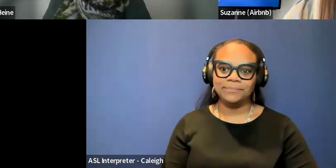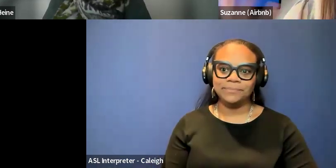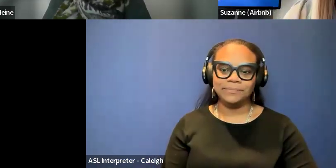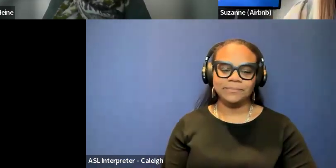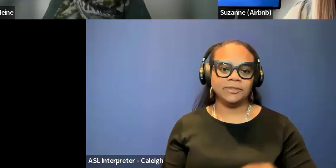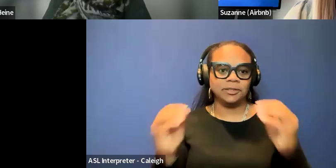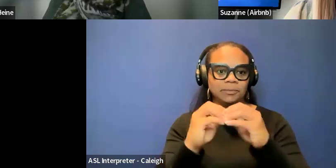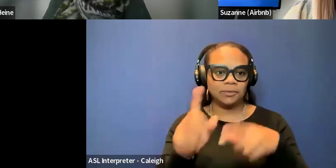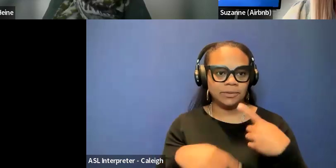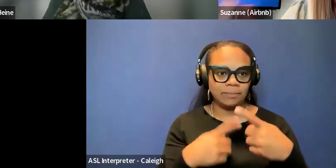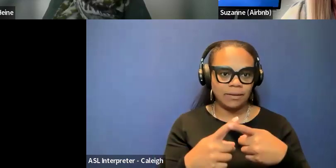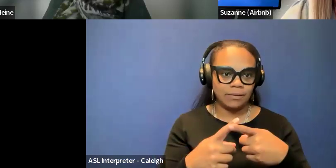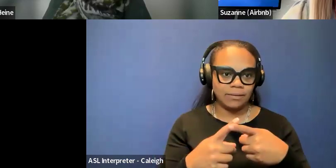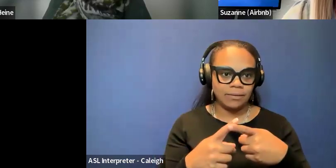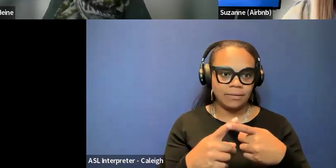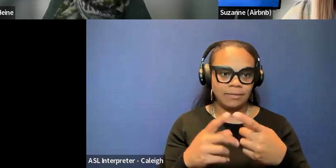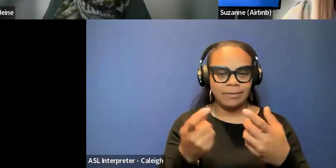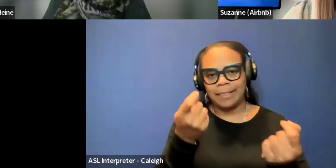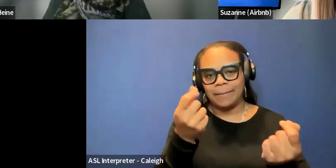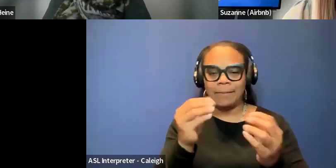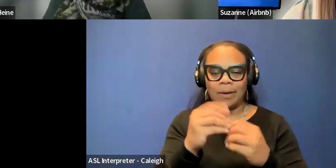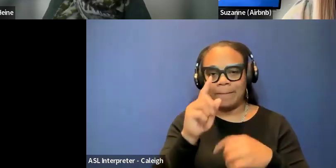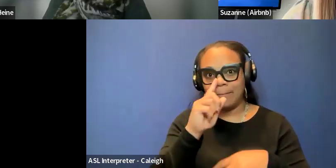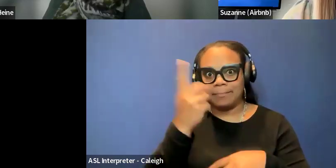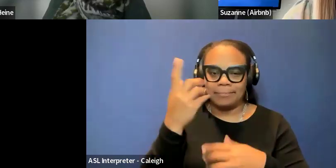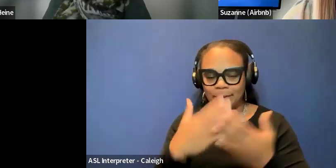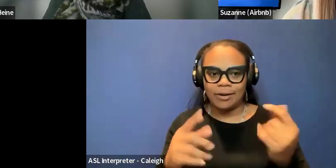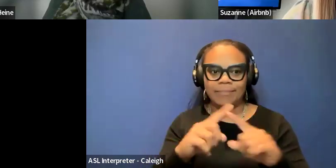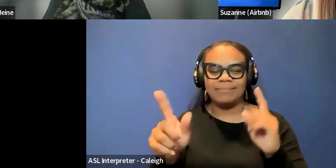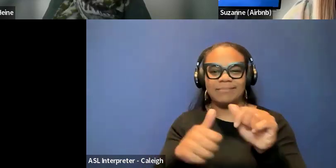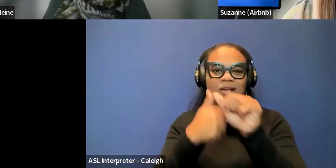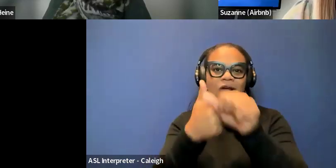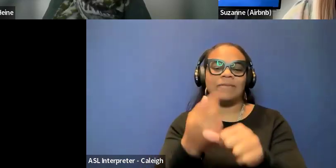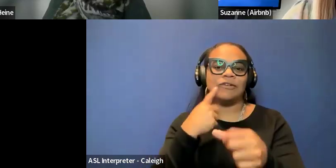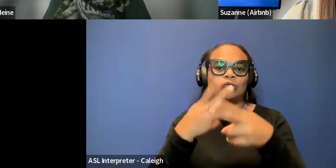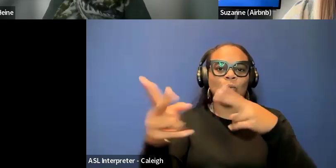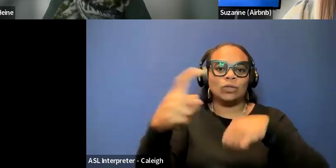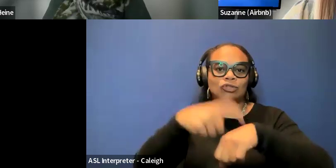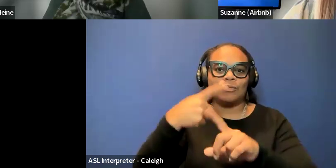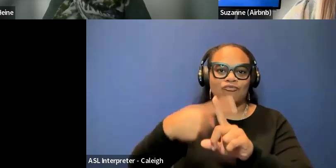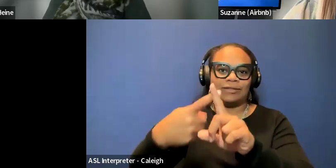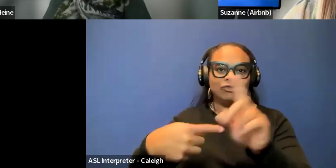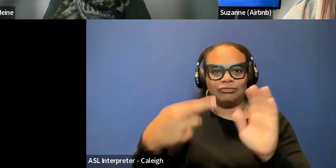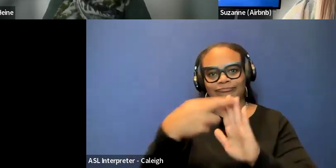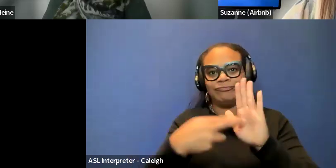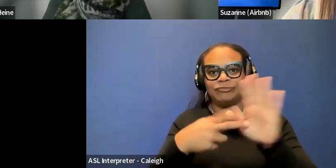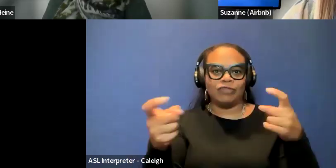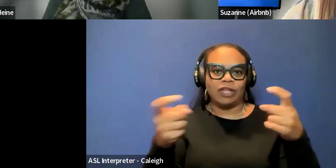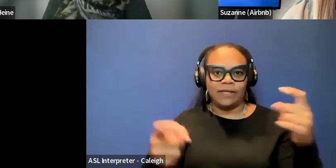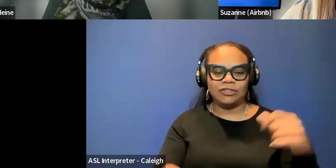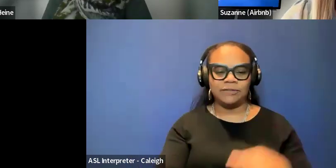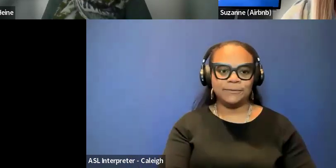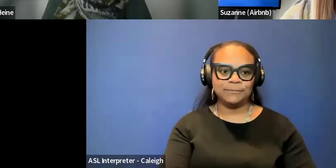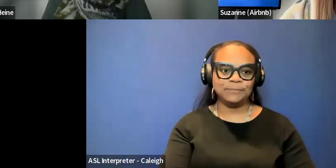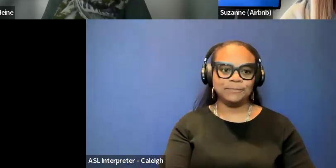of the maybe slightly duller side of things. So this is around compliance with short-term rental regulations. So these are just something that you